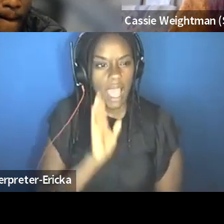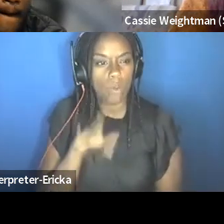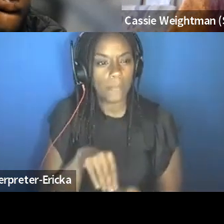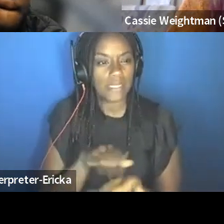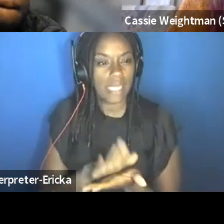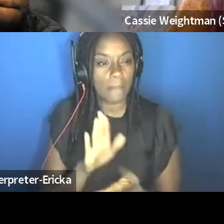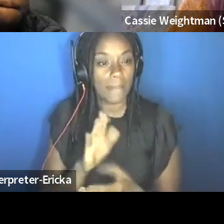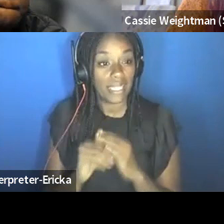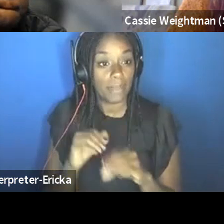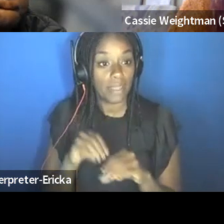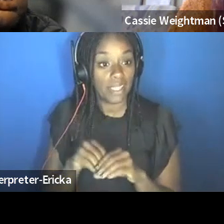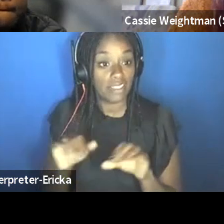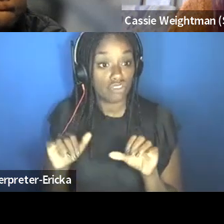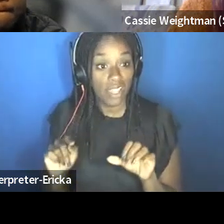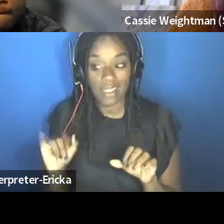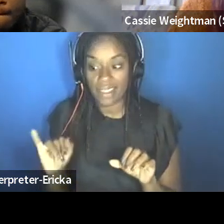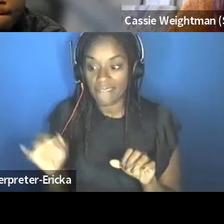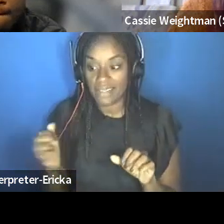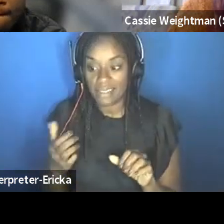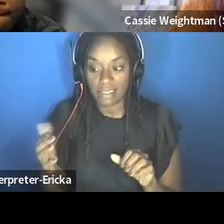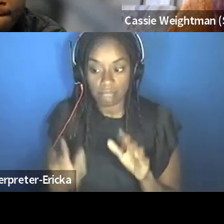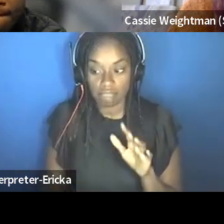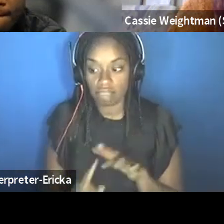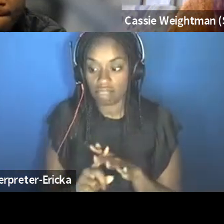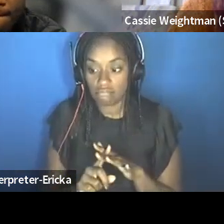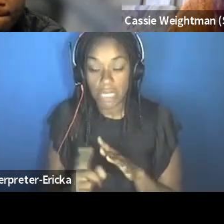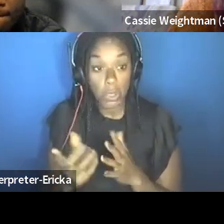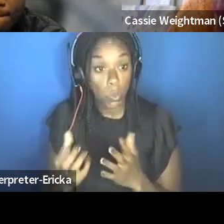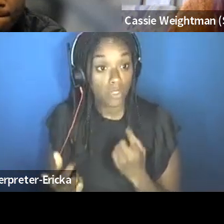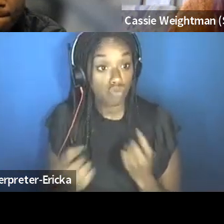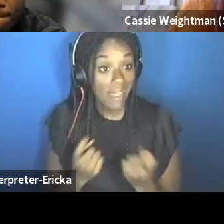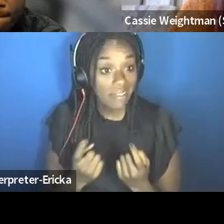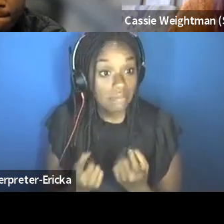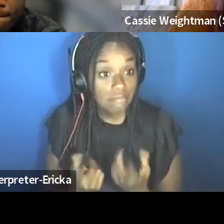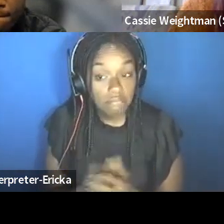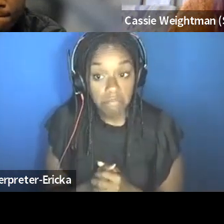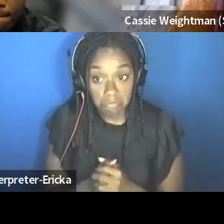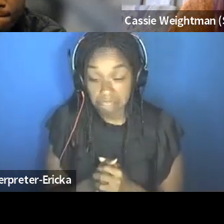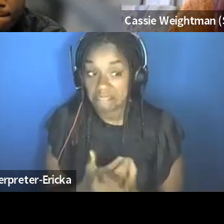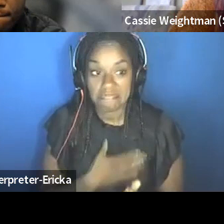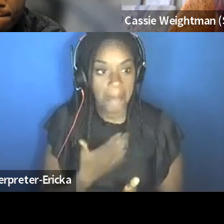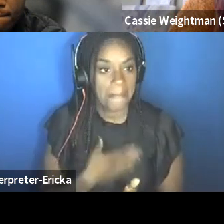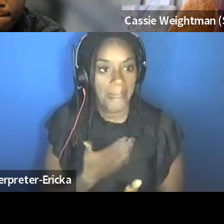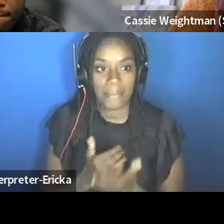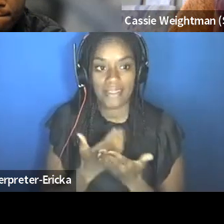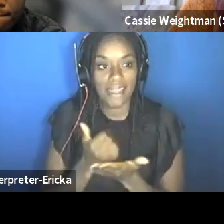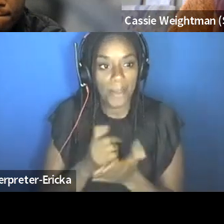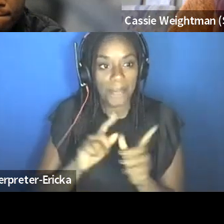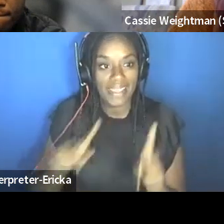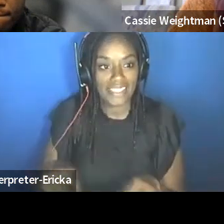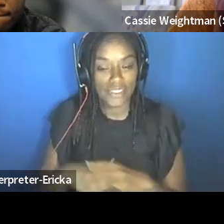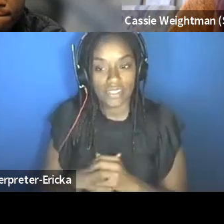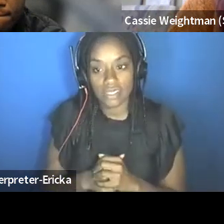If anything came up and you wanted to ask me any questions, I'm happy to help answer.